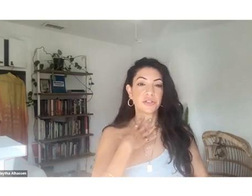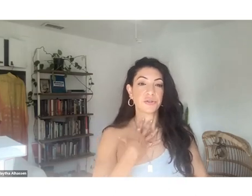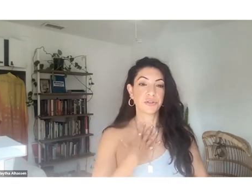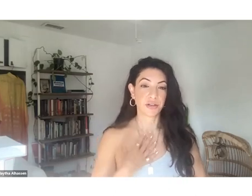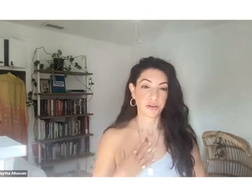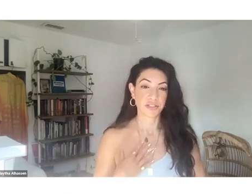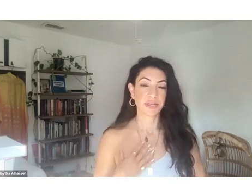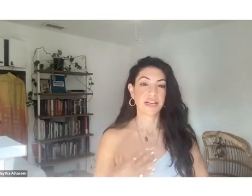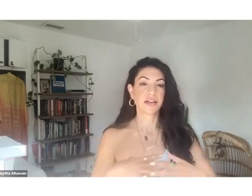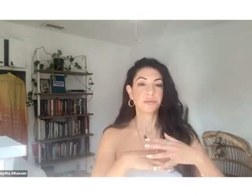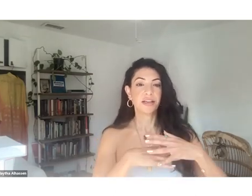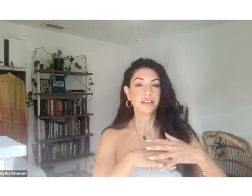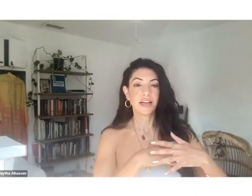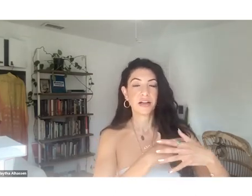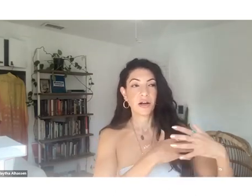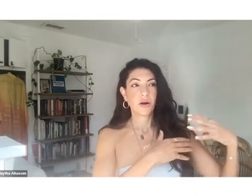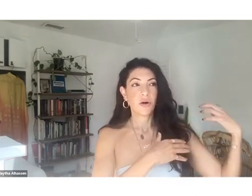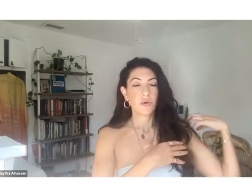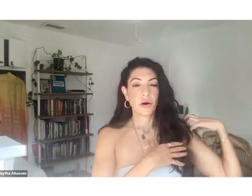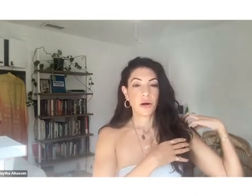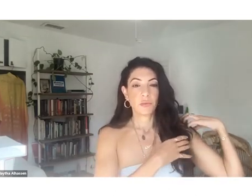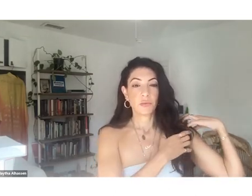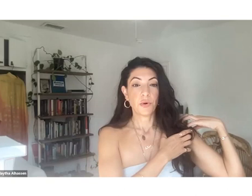necklaces strewn across my neck, with a